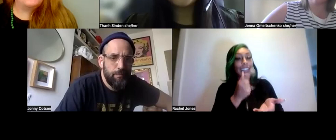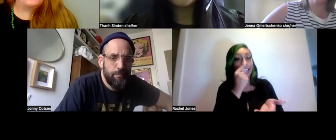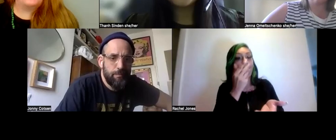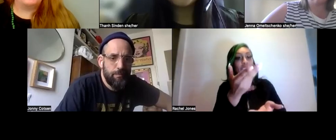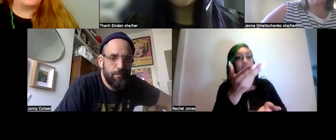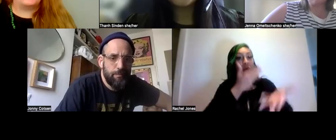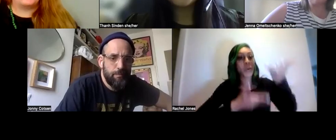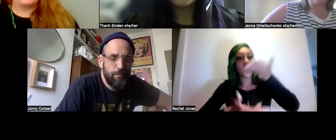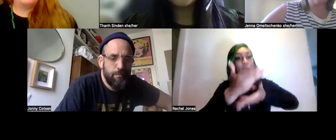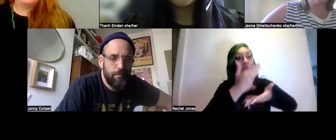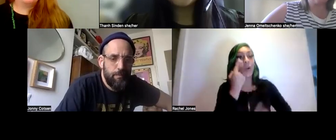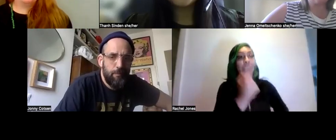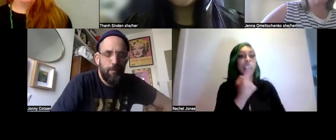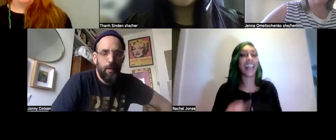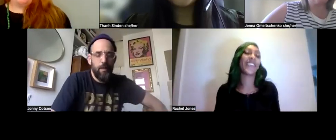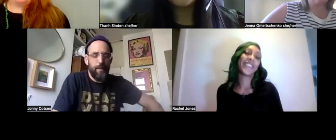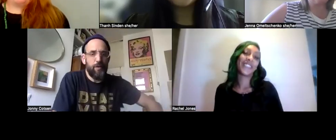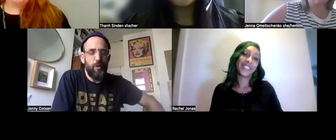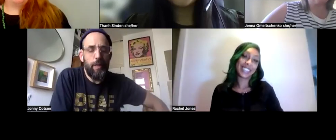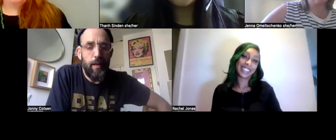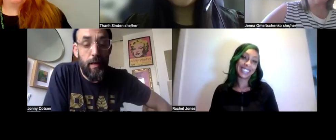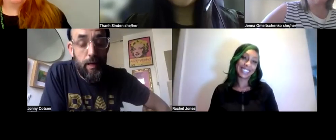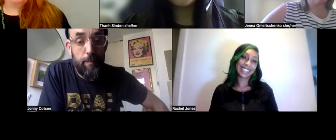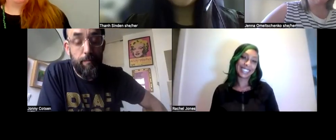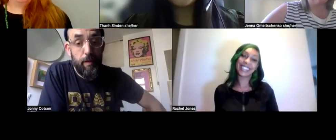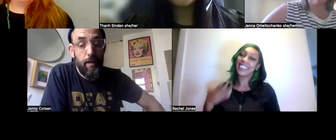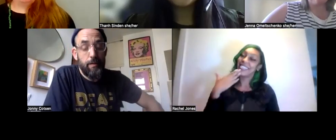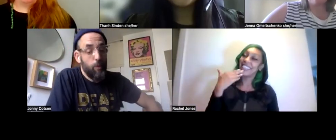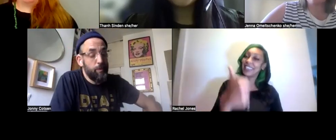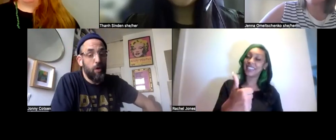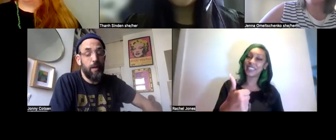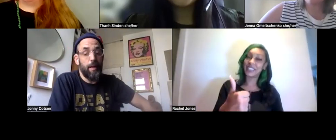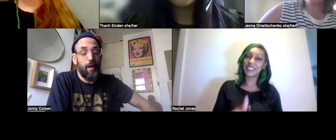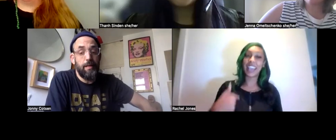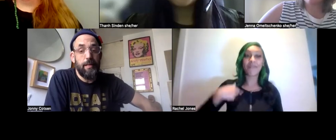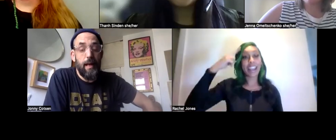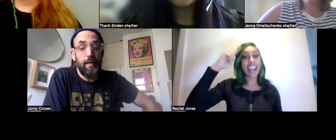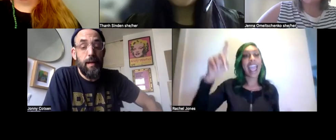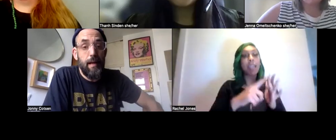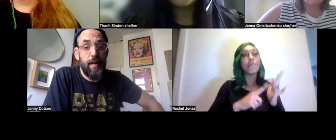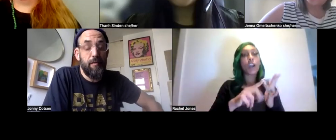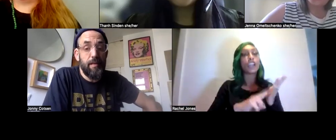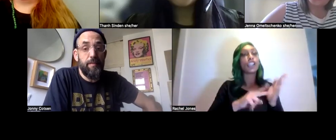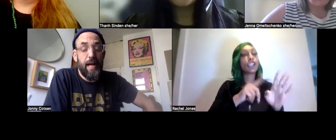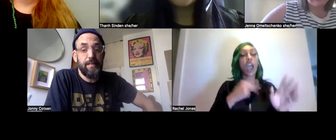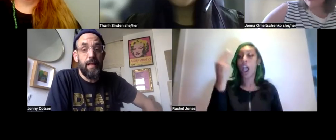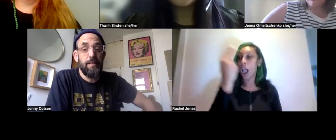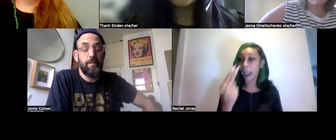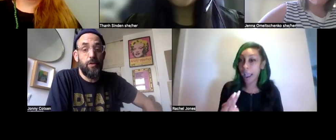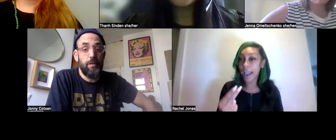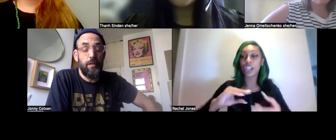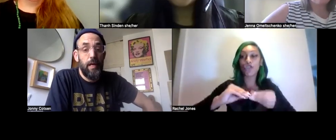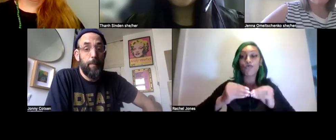AD of yourself, please. Hi, Jodi. So I'm Jonny. I'm an artist and a creative